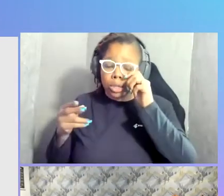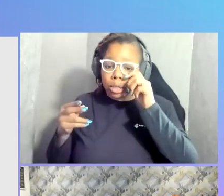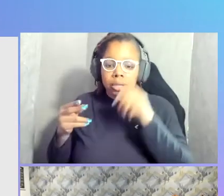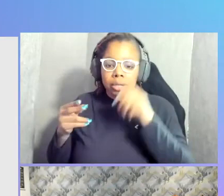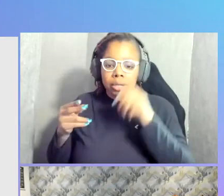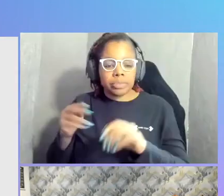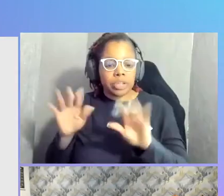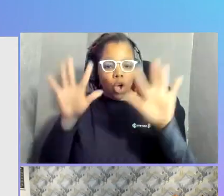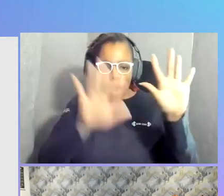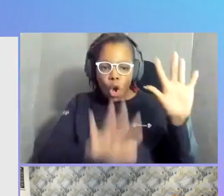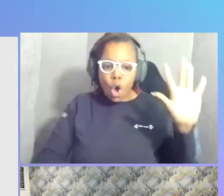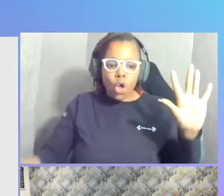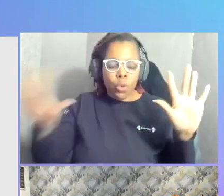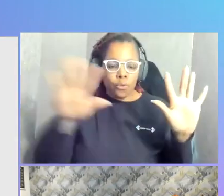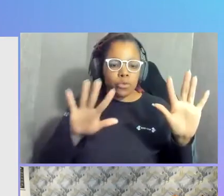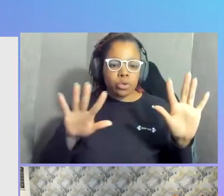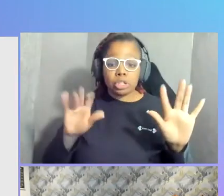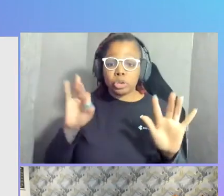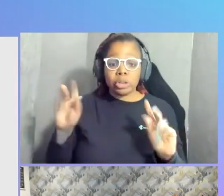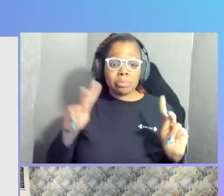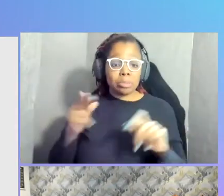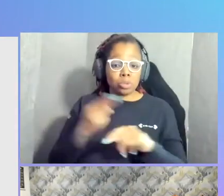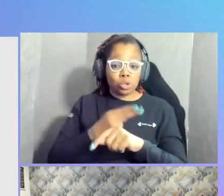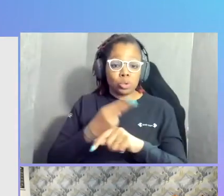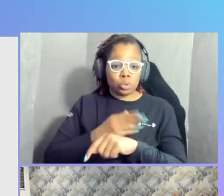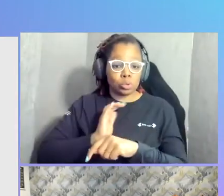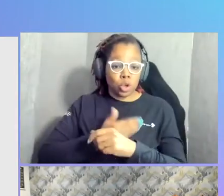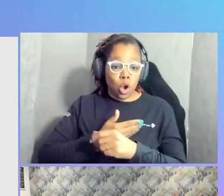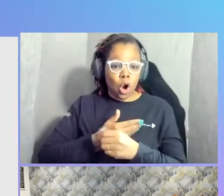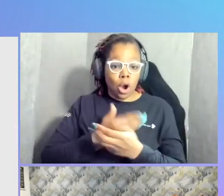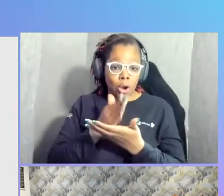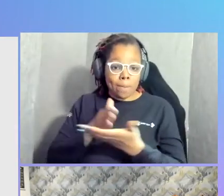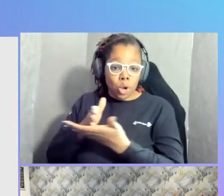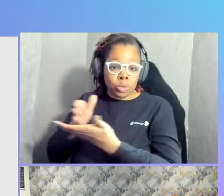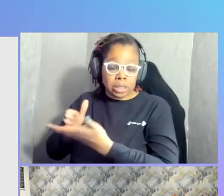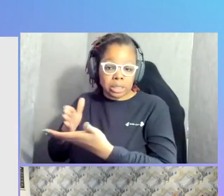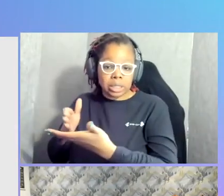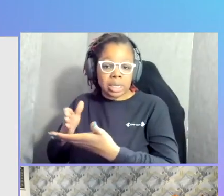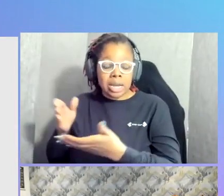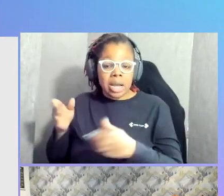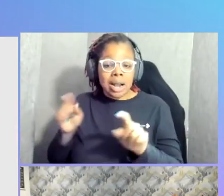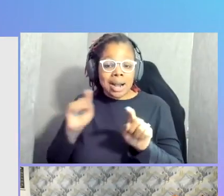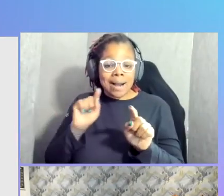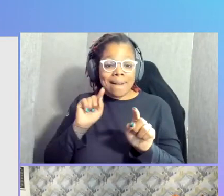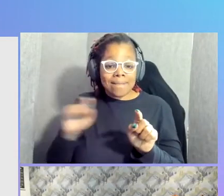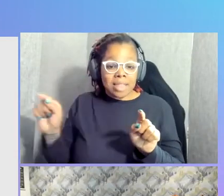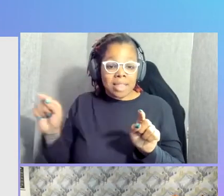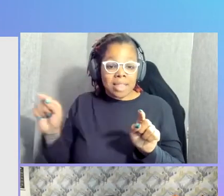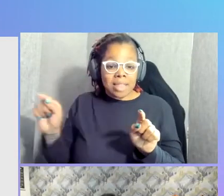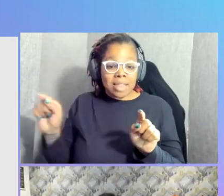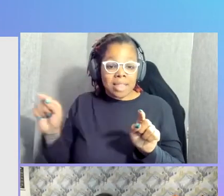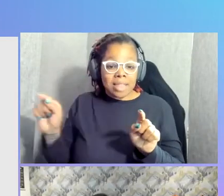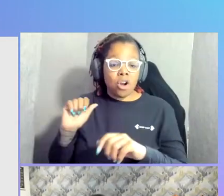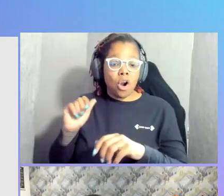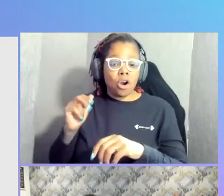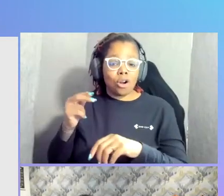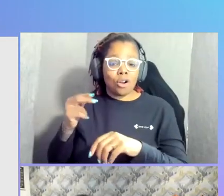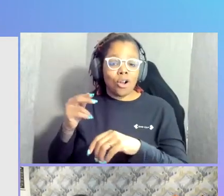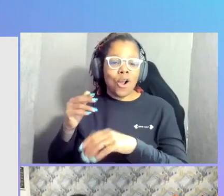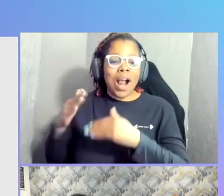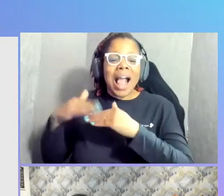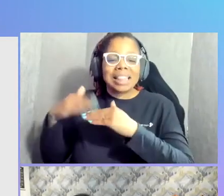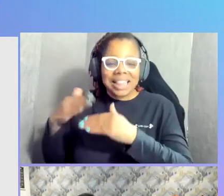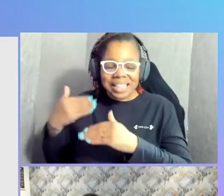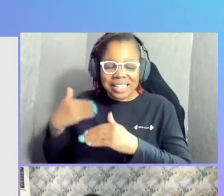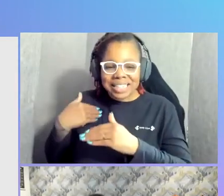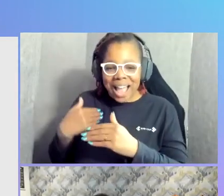across the whole surface. So if people, they use our components, they're creating accessibility at least on the